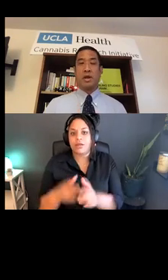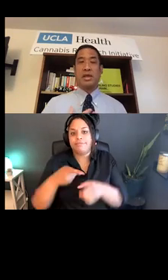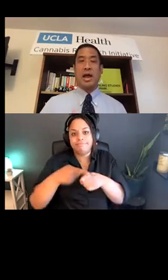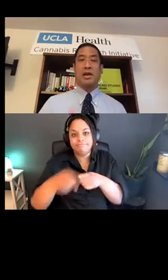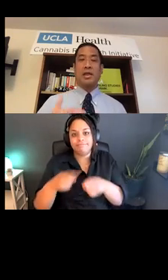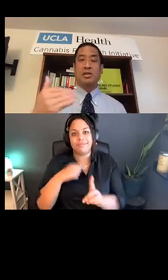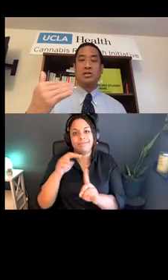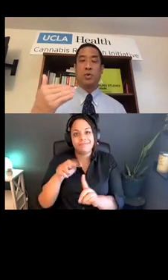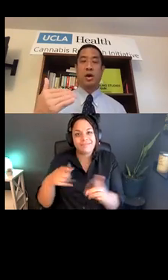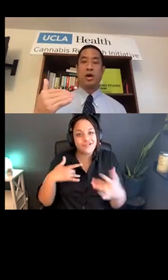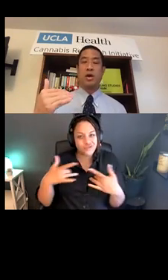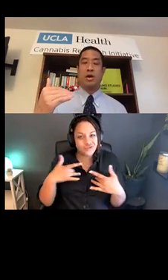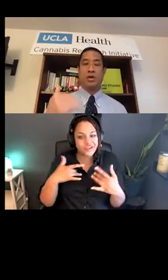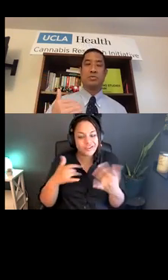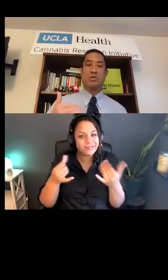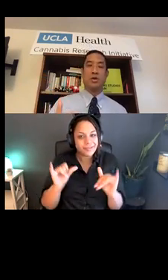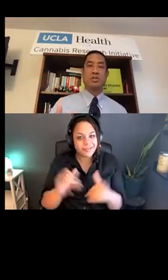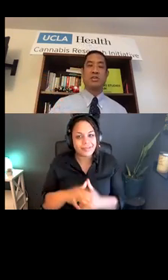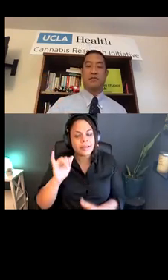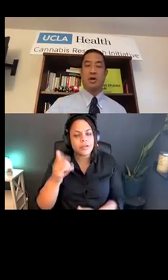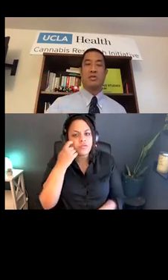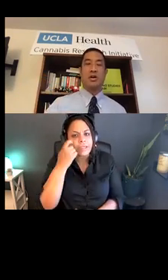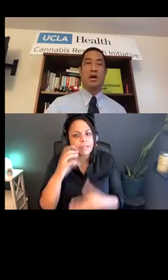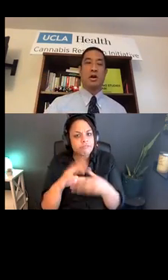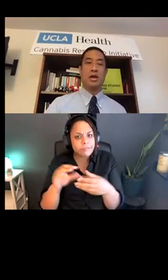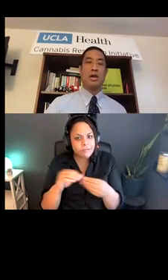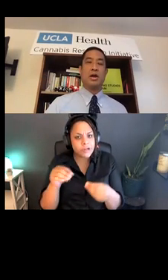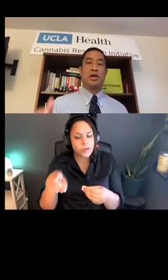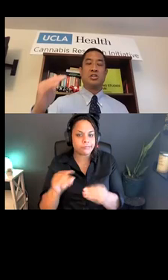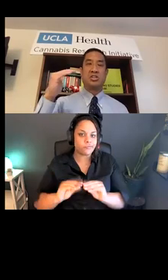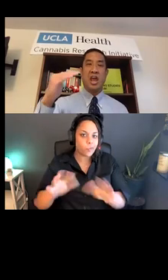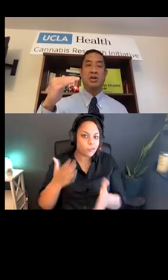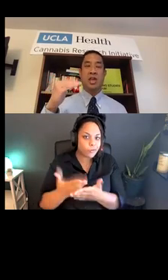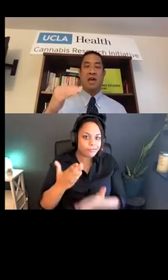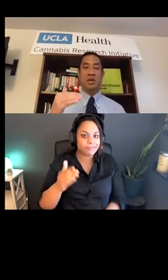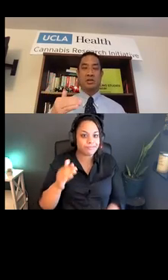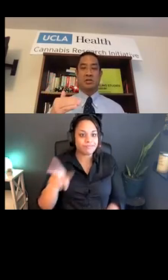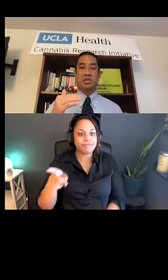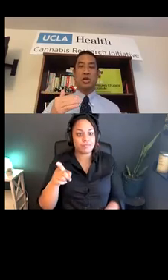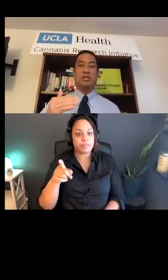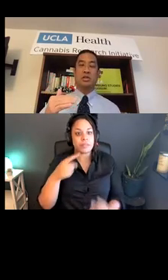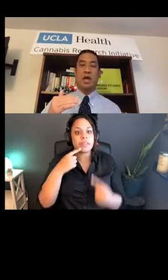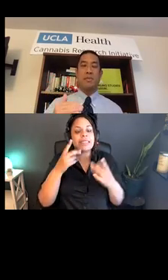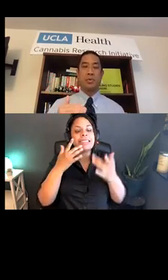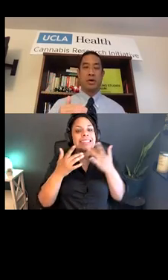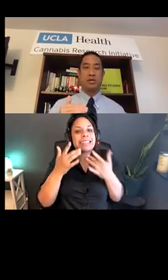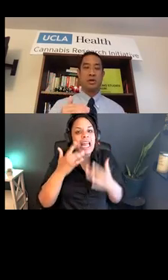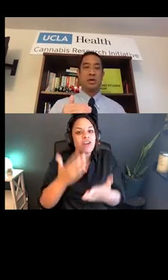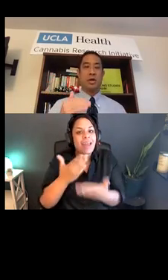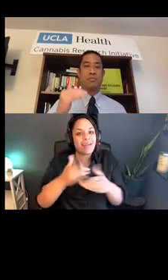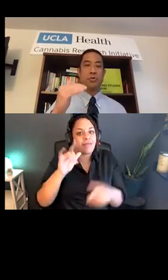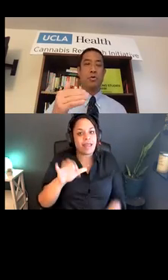for me again, and this is where a recent review says very clearly, scarce evidence to suggest that